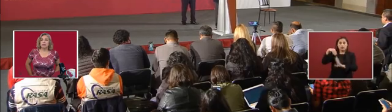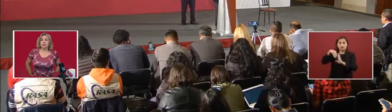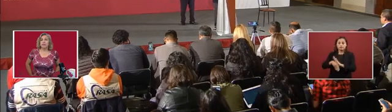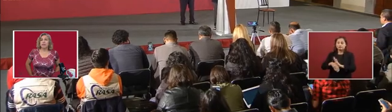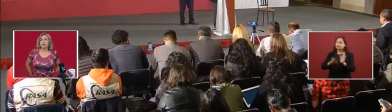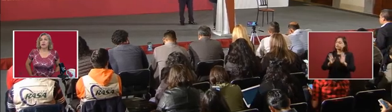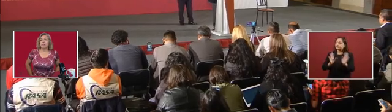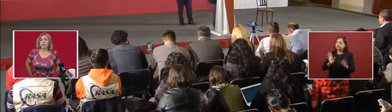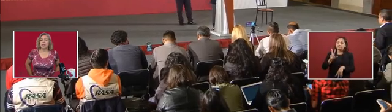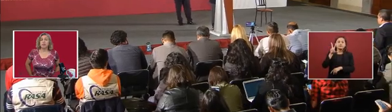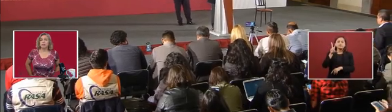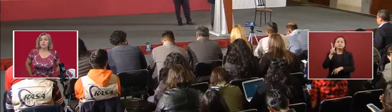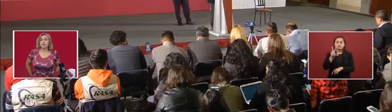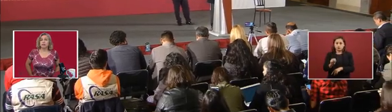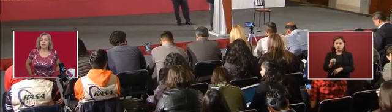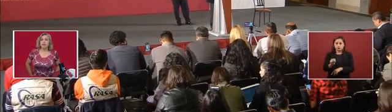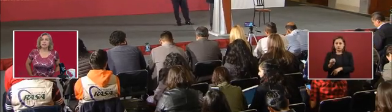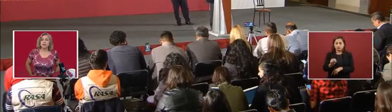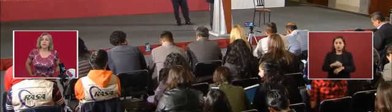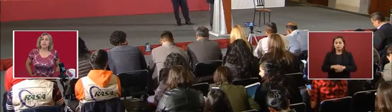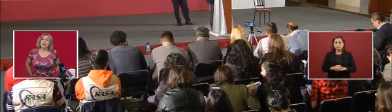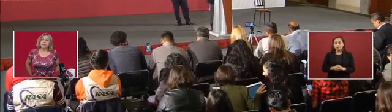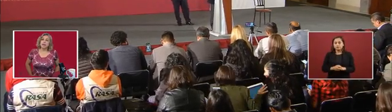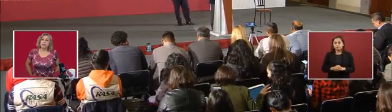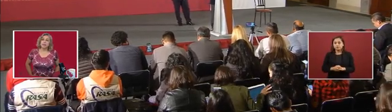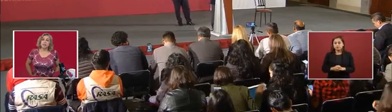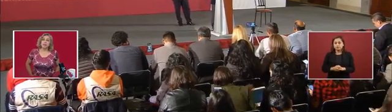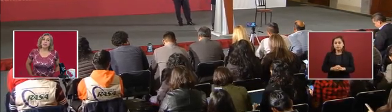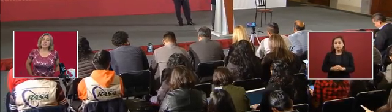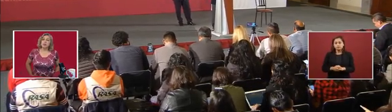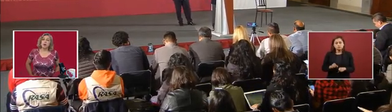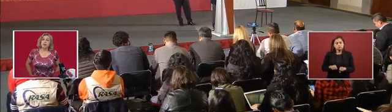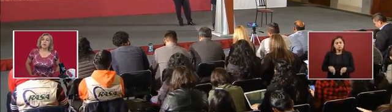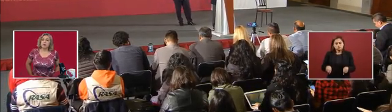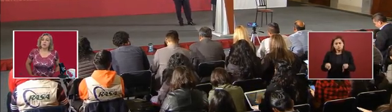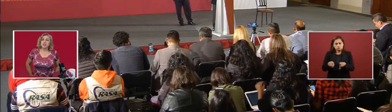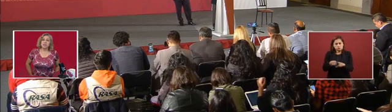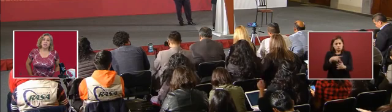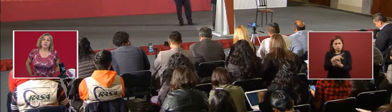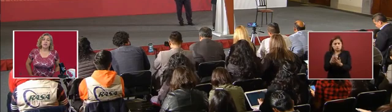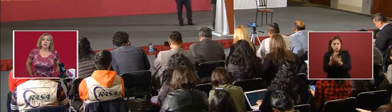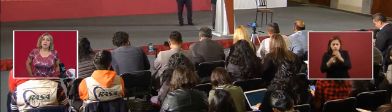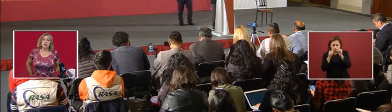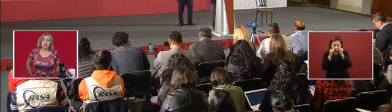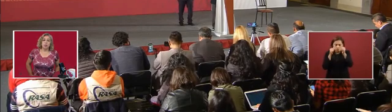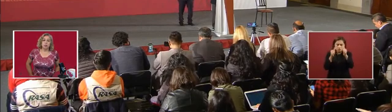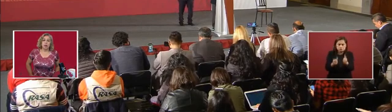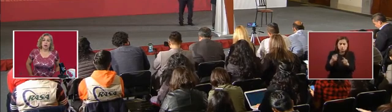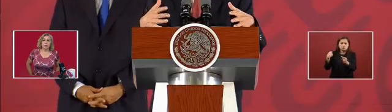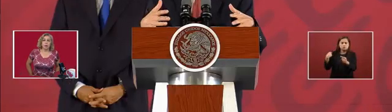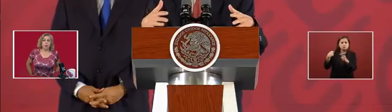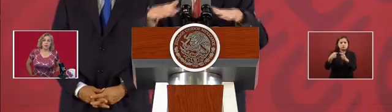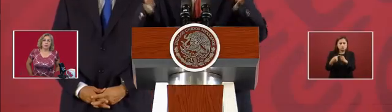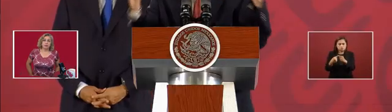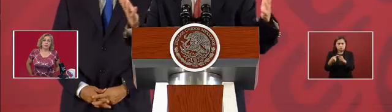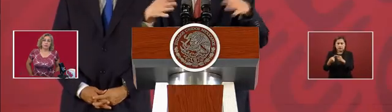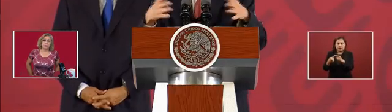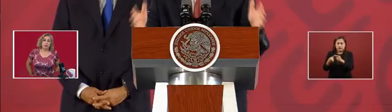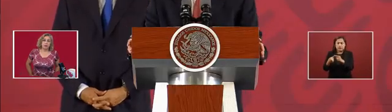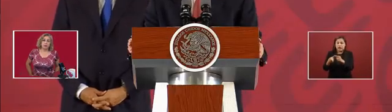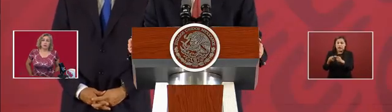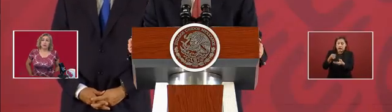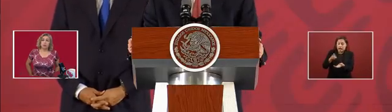they find any corruption? Decisiones. No hablemos de fracaso. Let's not talk No about es que entra la failures, federación a rescatar because